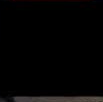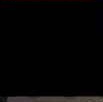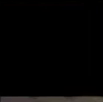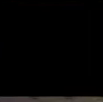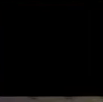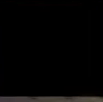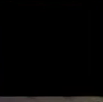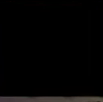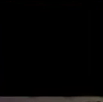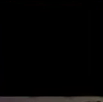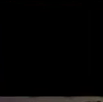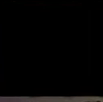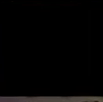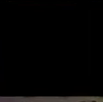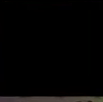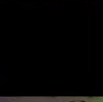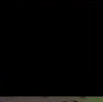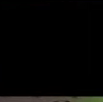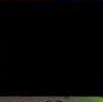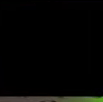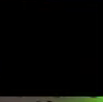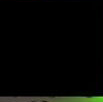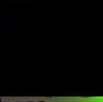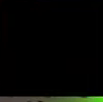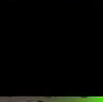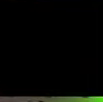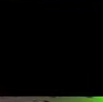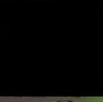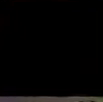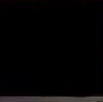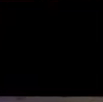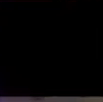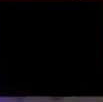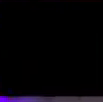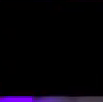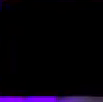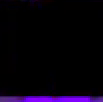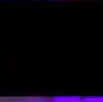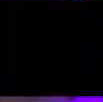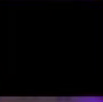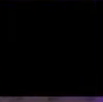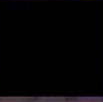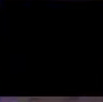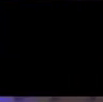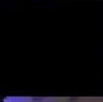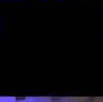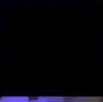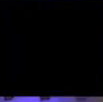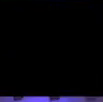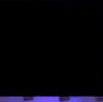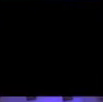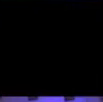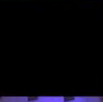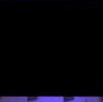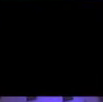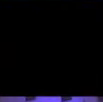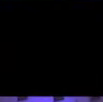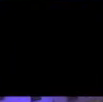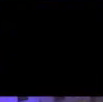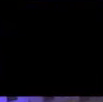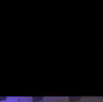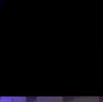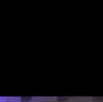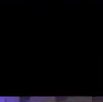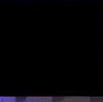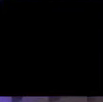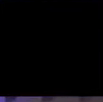to use coercion. The beast power, when he rises, is going to do the same thing. And you see, the beast power,